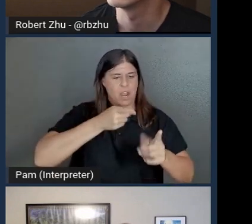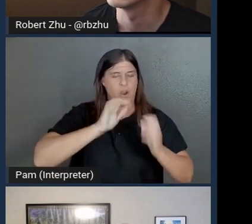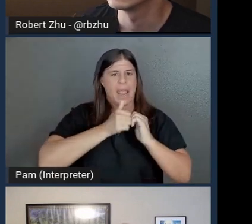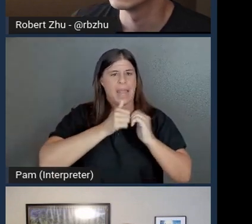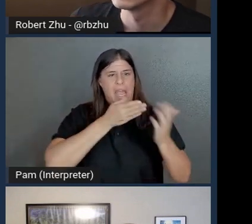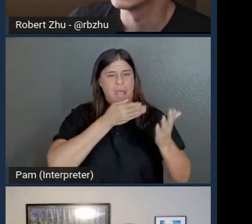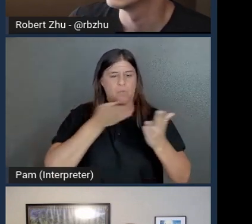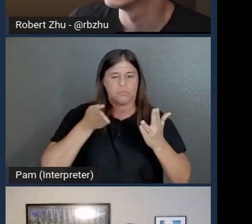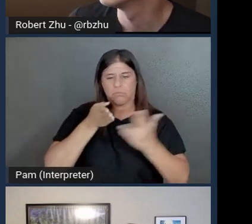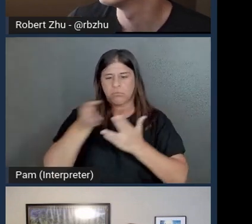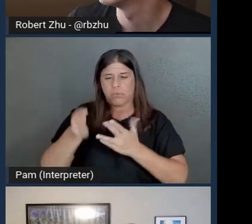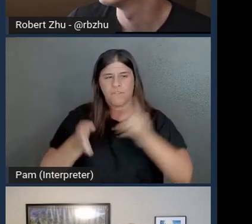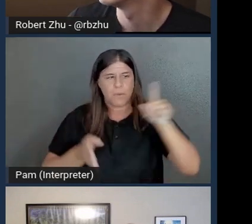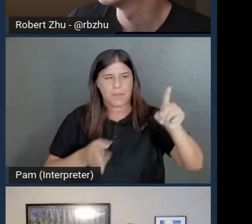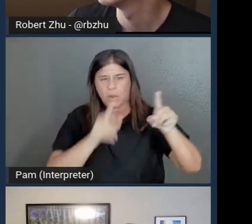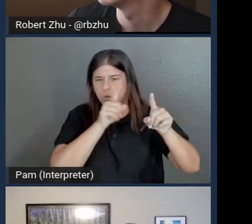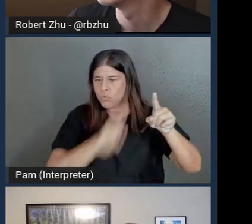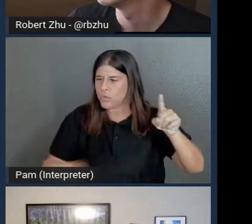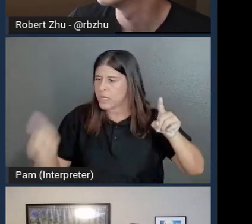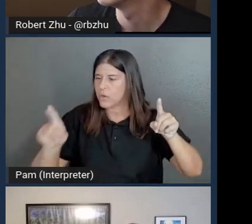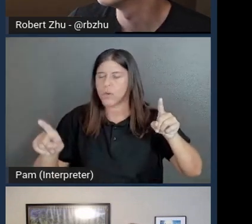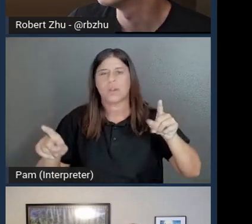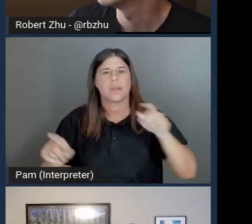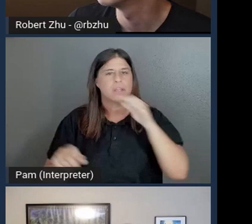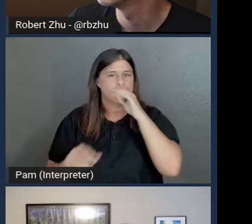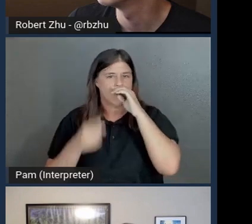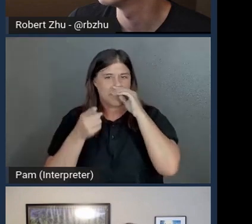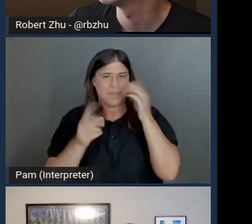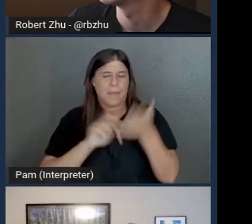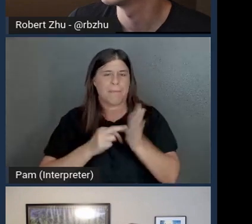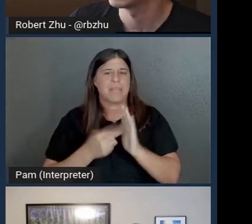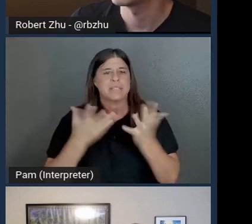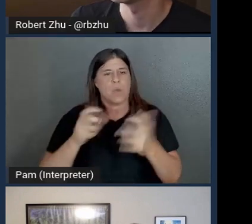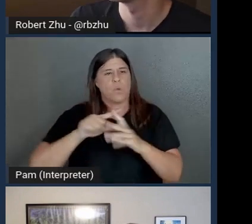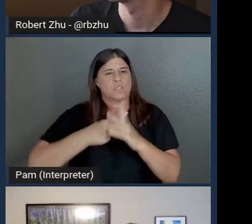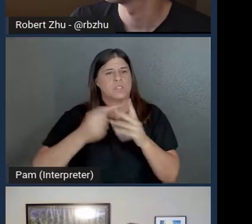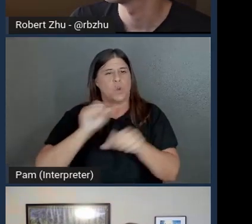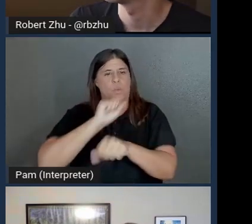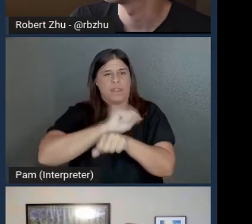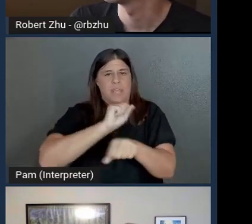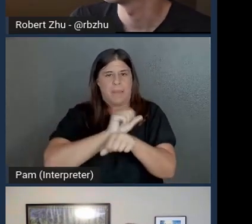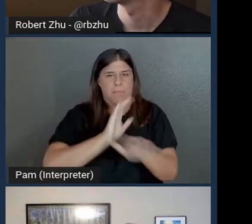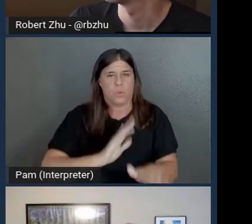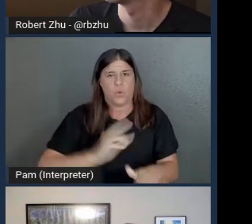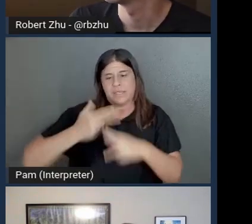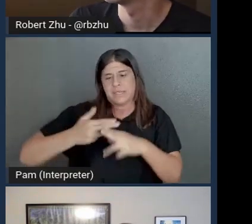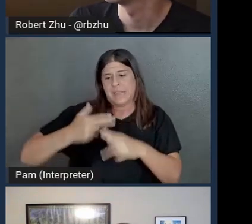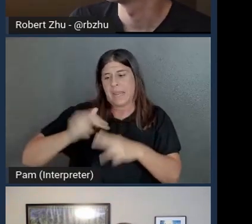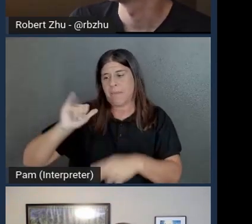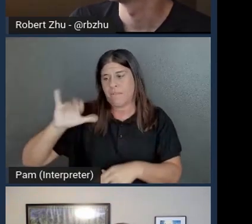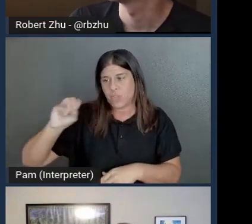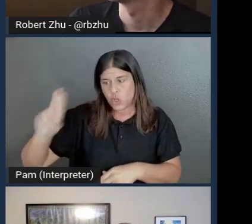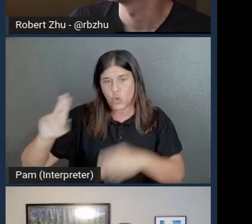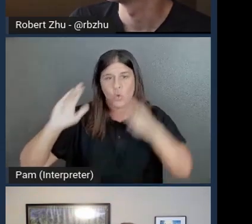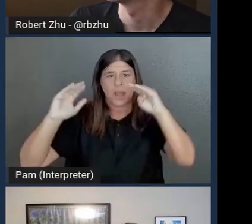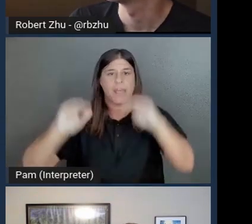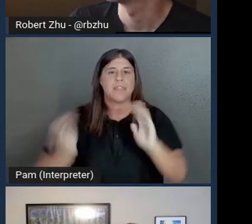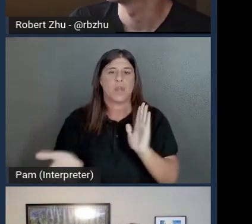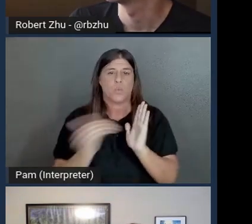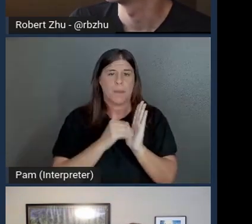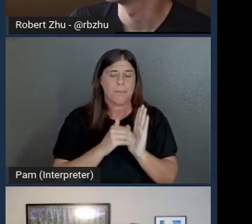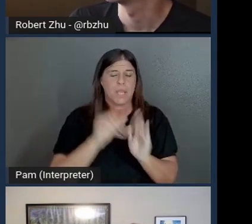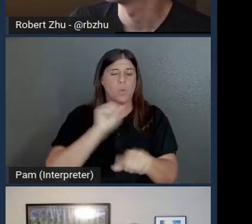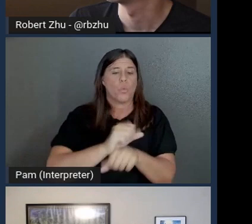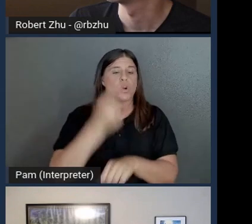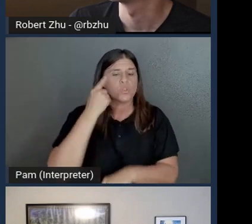graph from one point to another. In this case, it's saying I want to start at an employee that has a name of you, and then I want to repeat out the works for